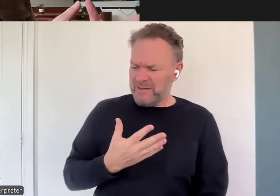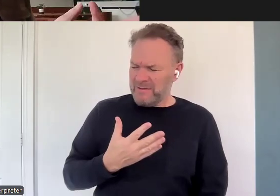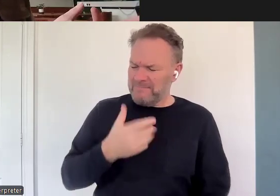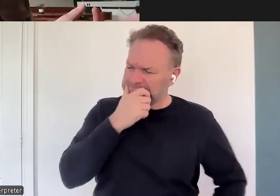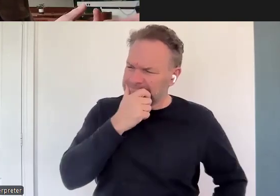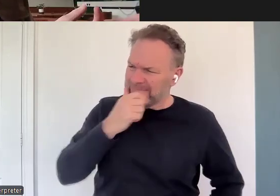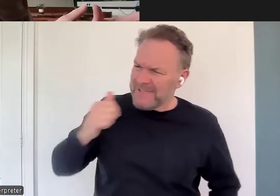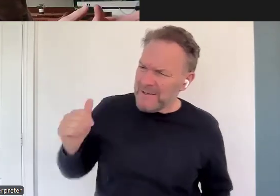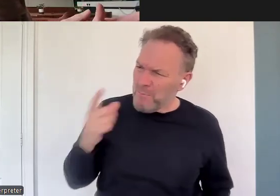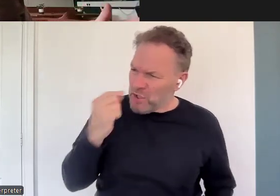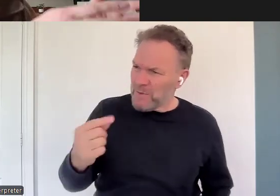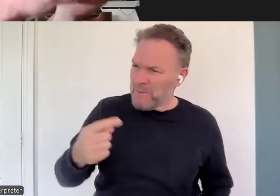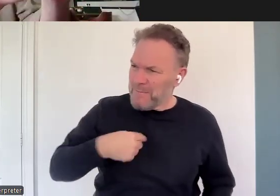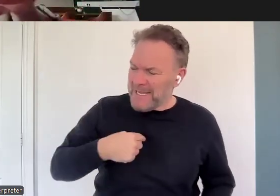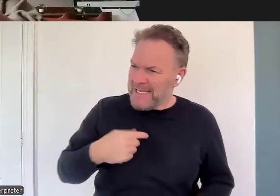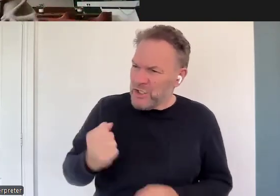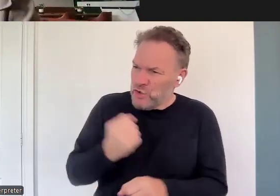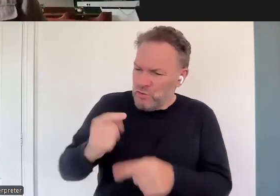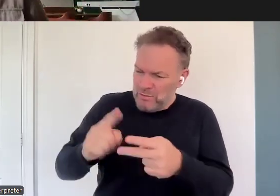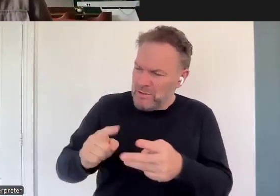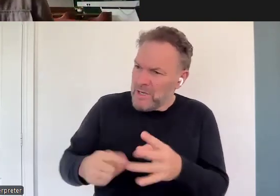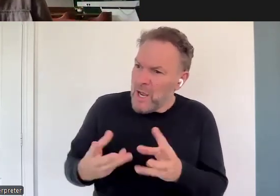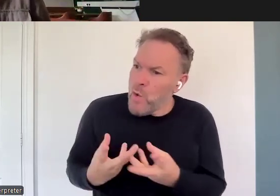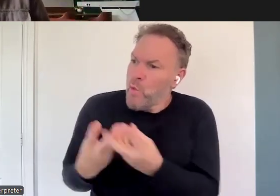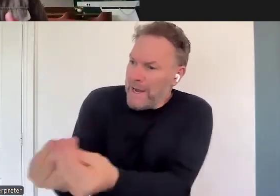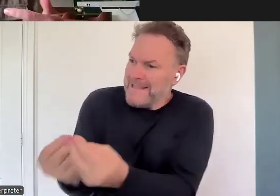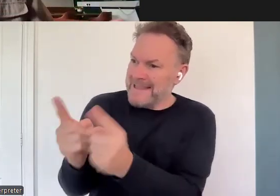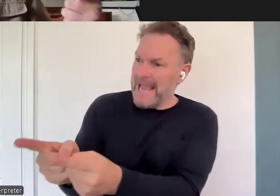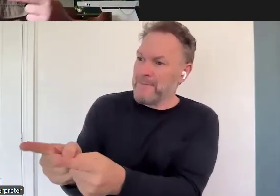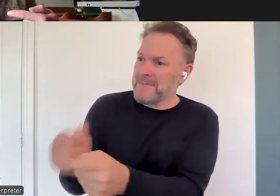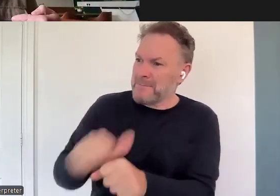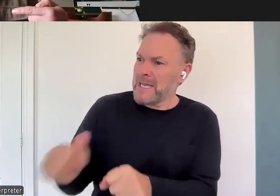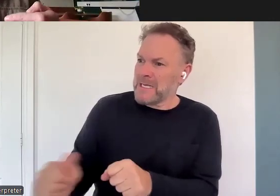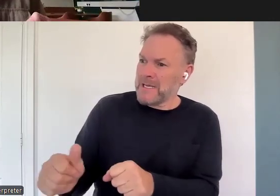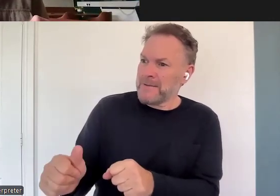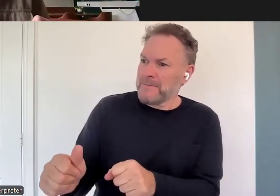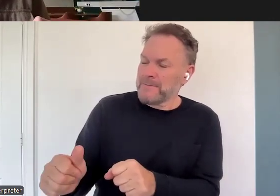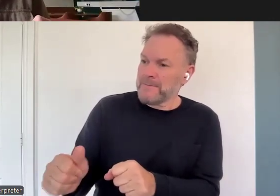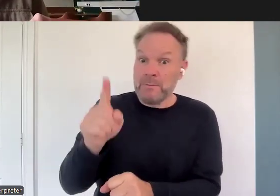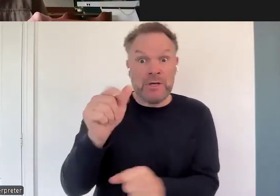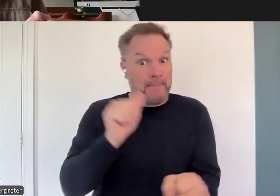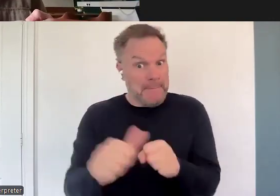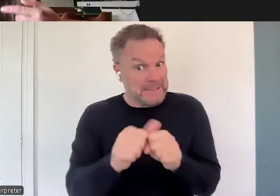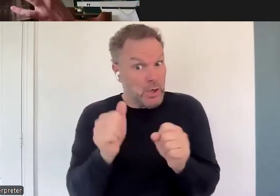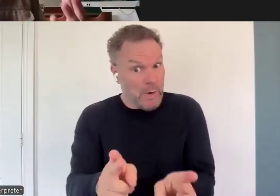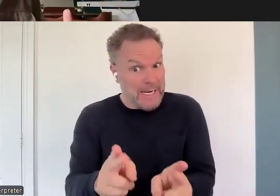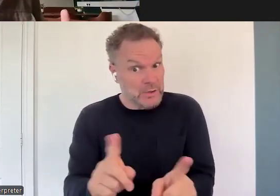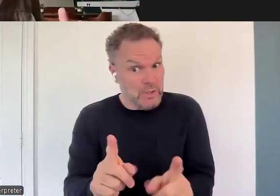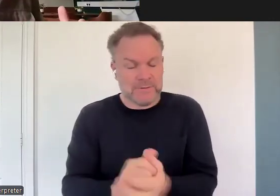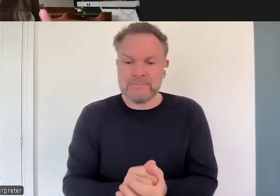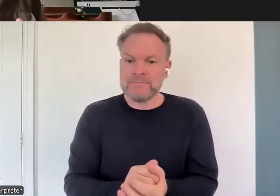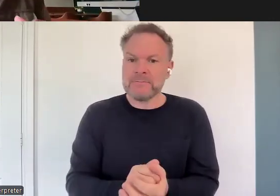opportunity for us to do things with people in particular places? I'd argue a better approach is to